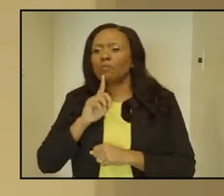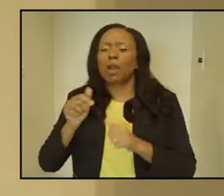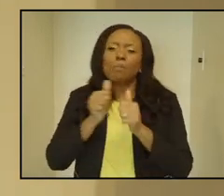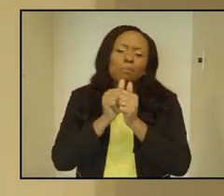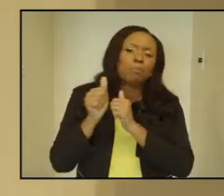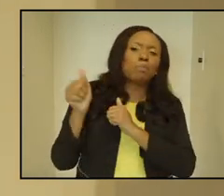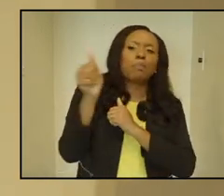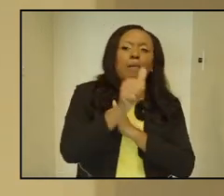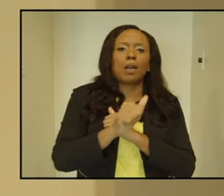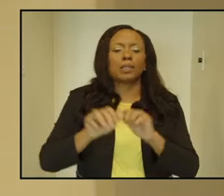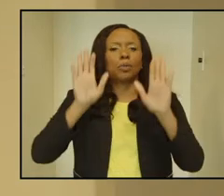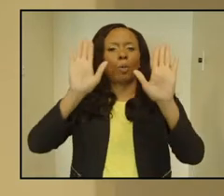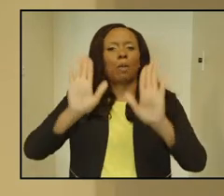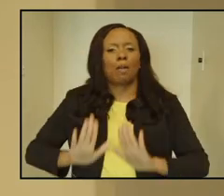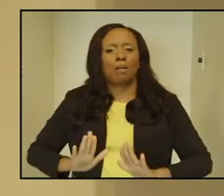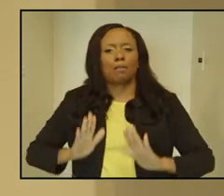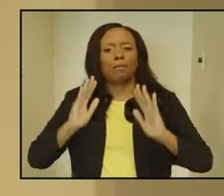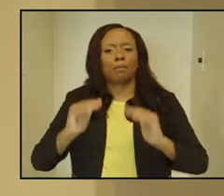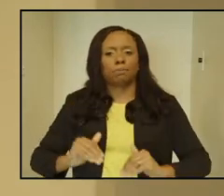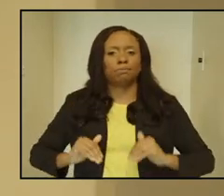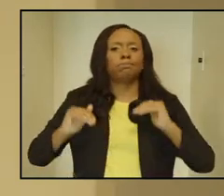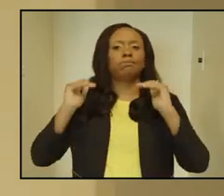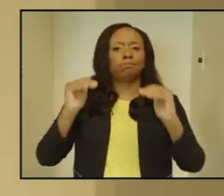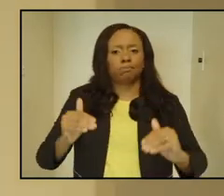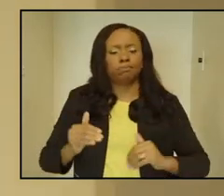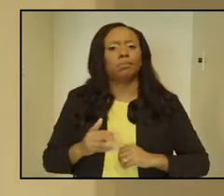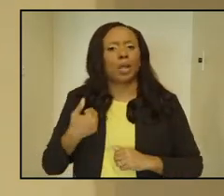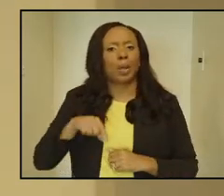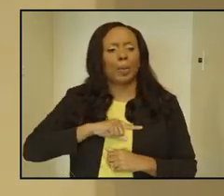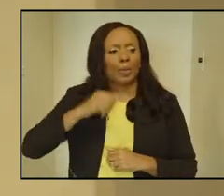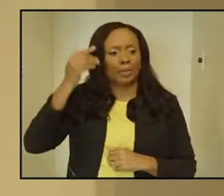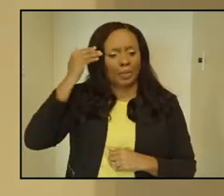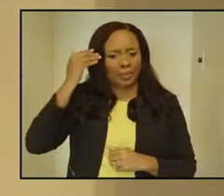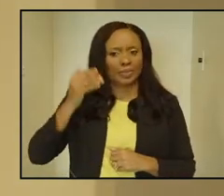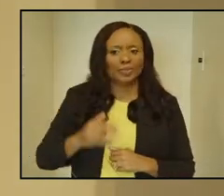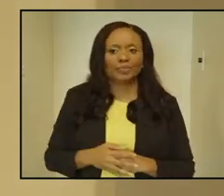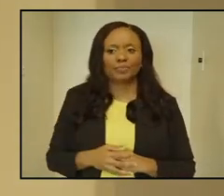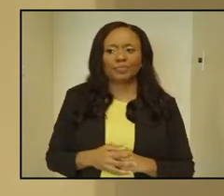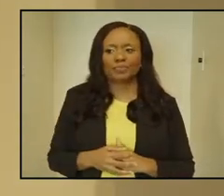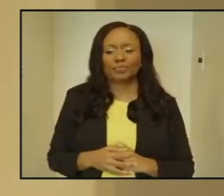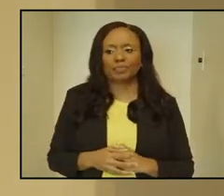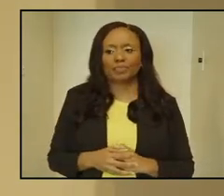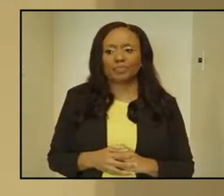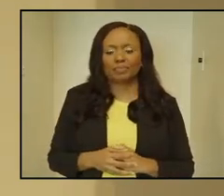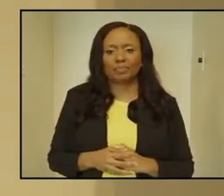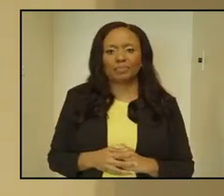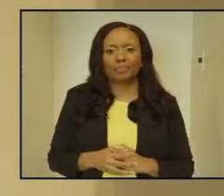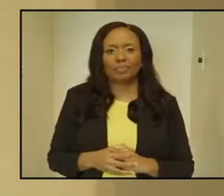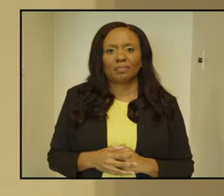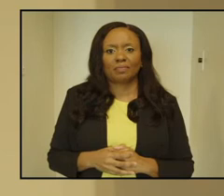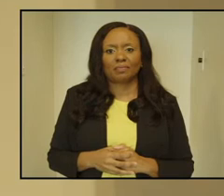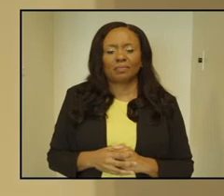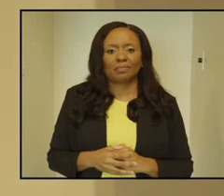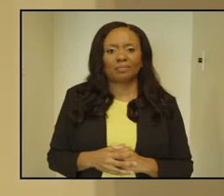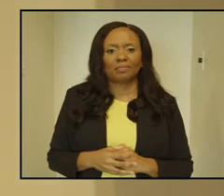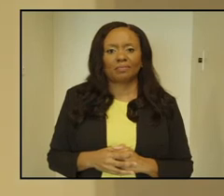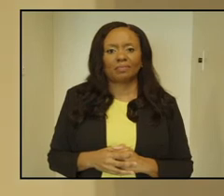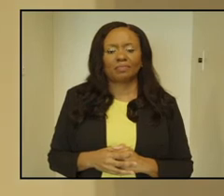standard to which we have become accustomed. And of course, we must mention our deep